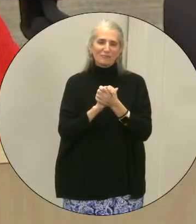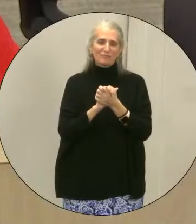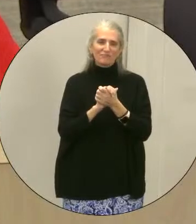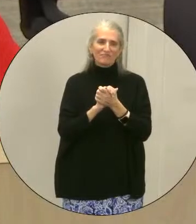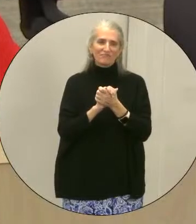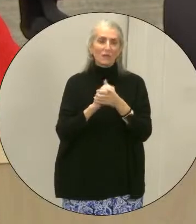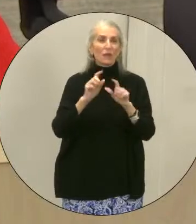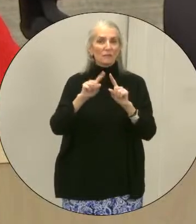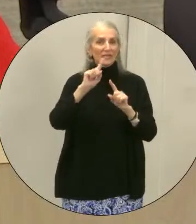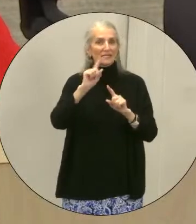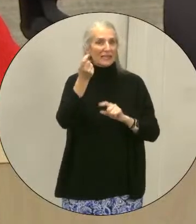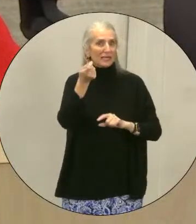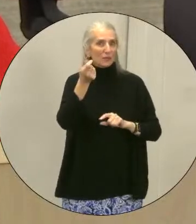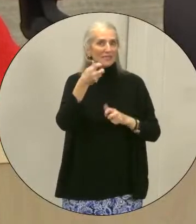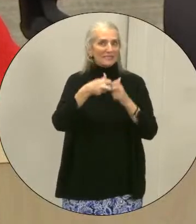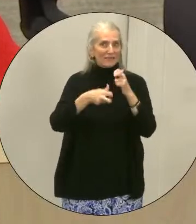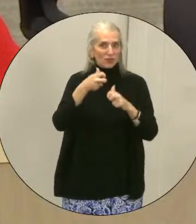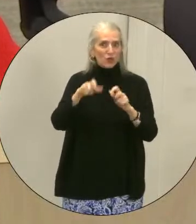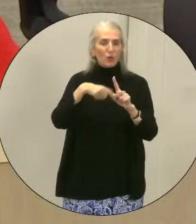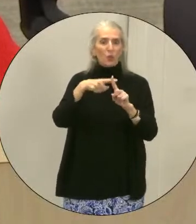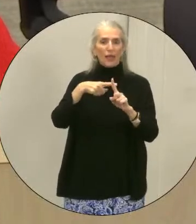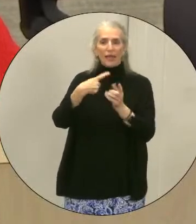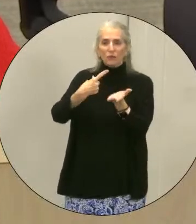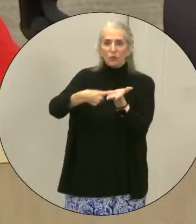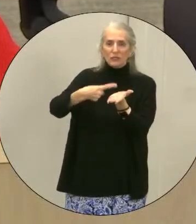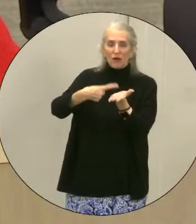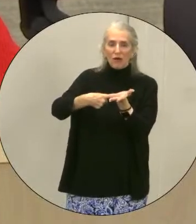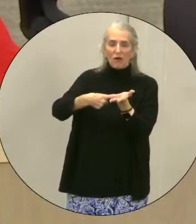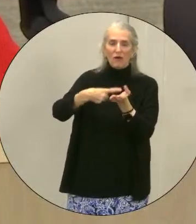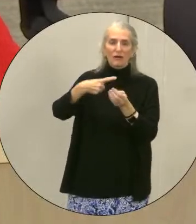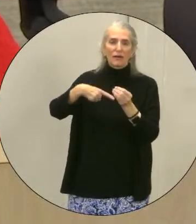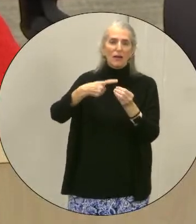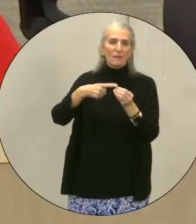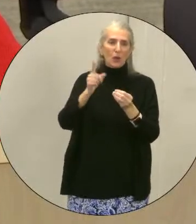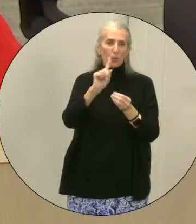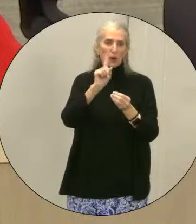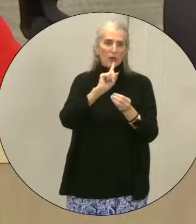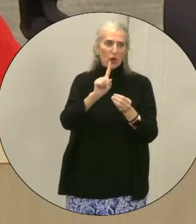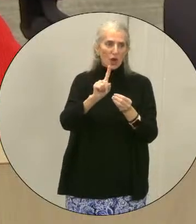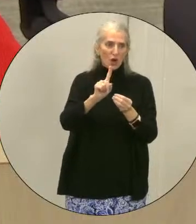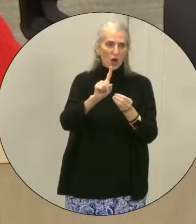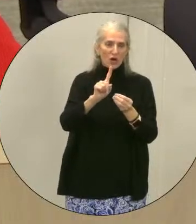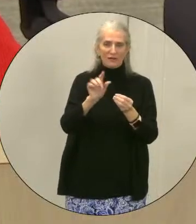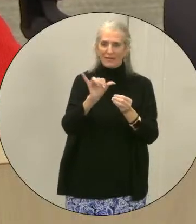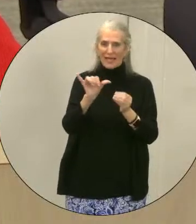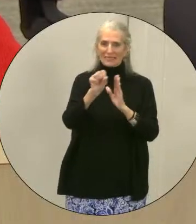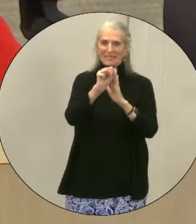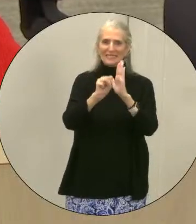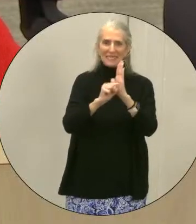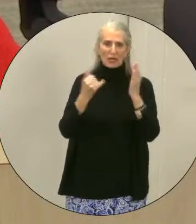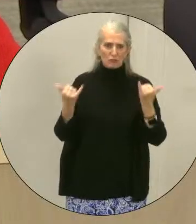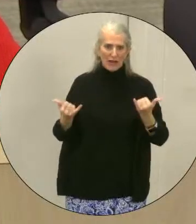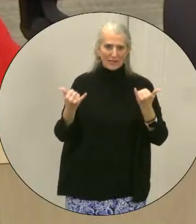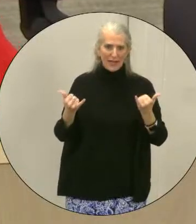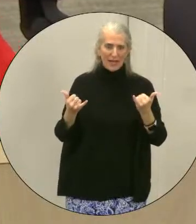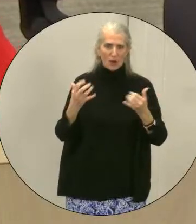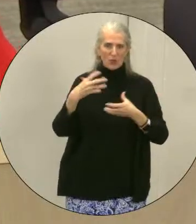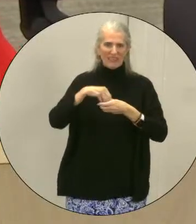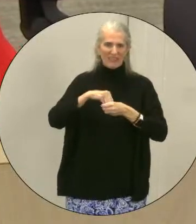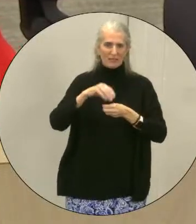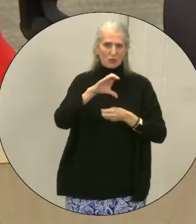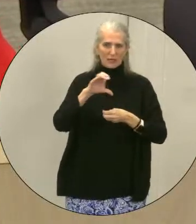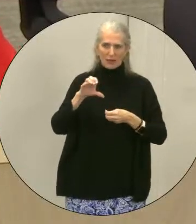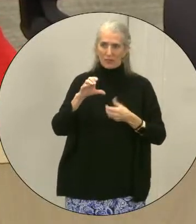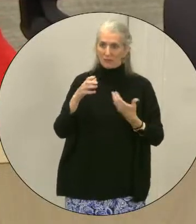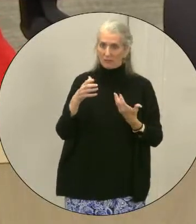But it is a little bit difficult when we talk about where we're at as a state right now of Clark County, right? We